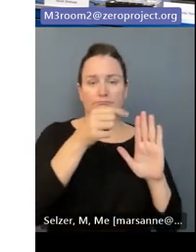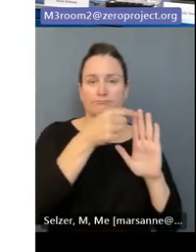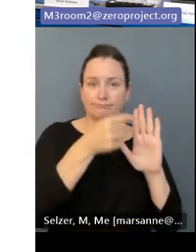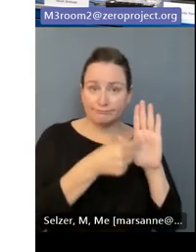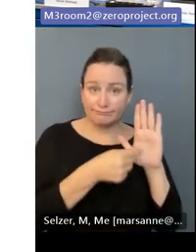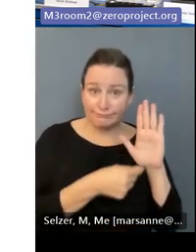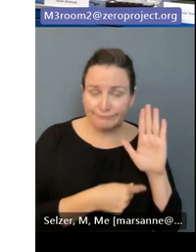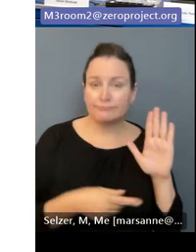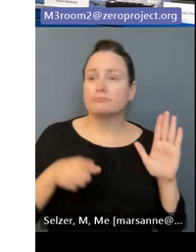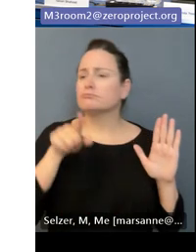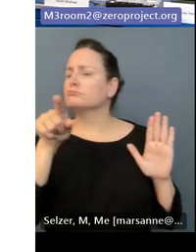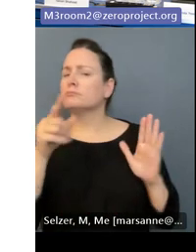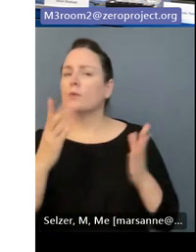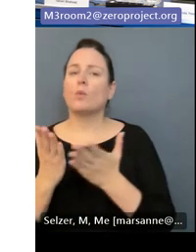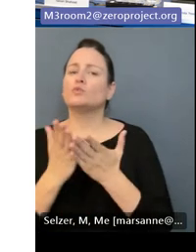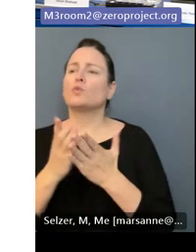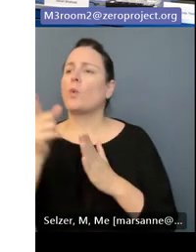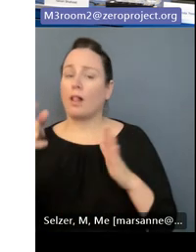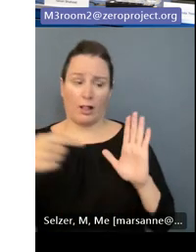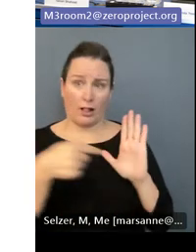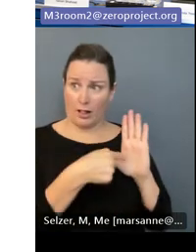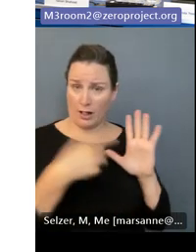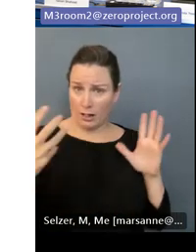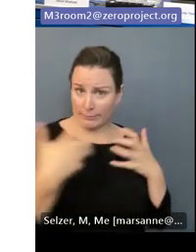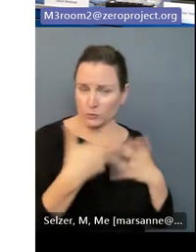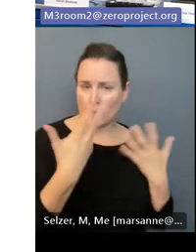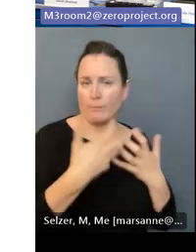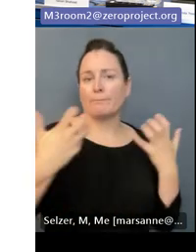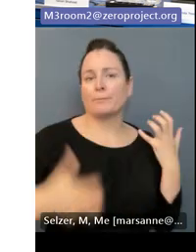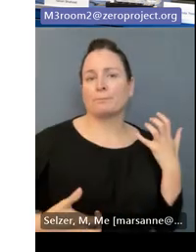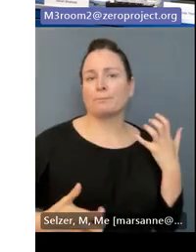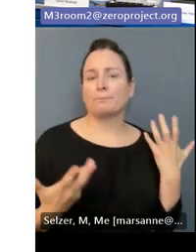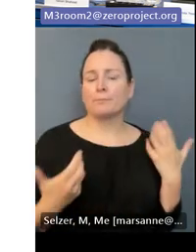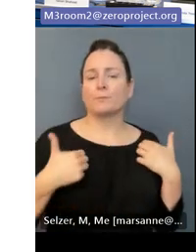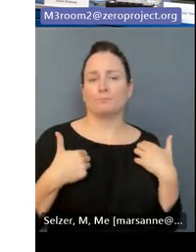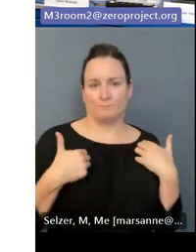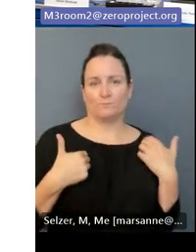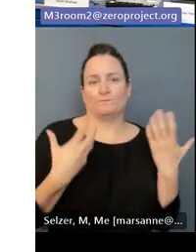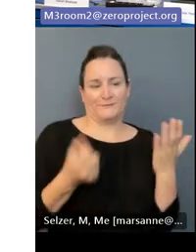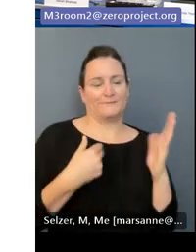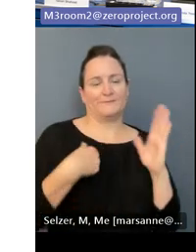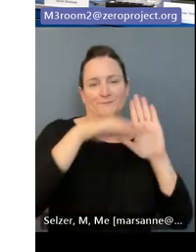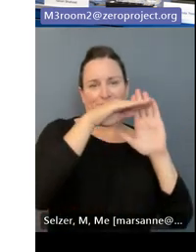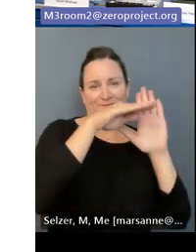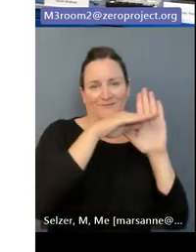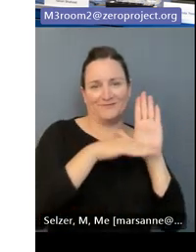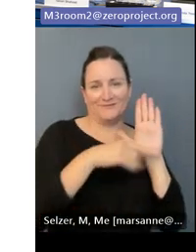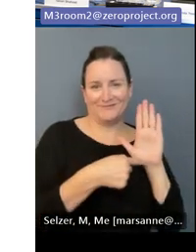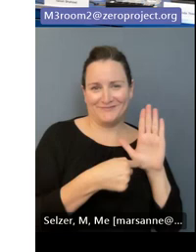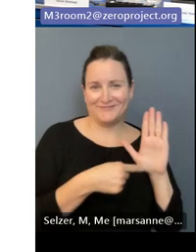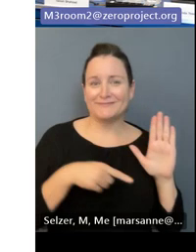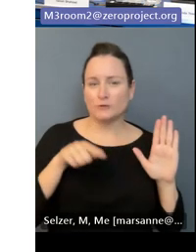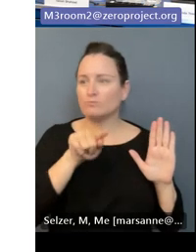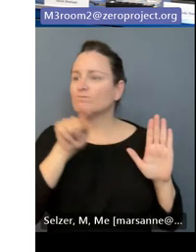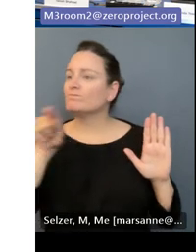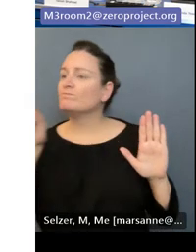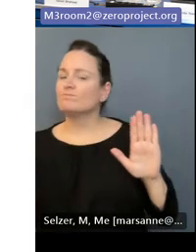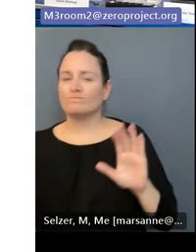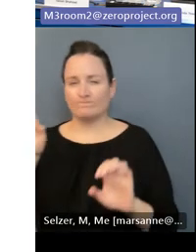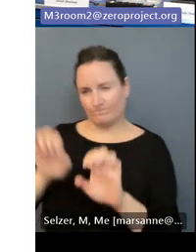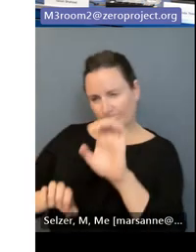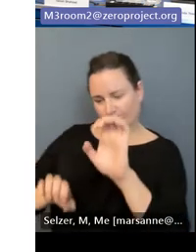so that we can give parents complete information about these schools based on our criteria. In terms of the schools we